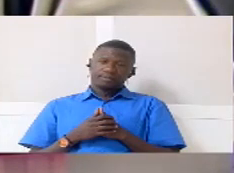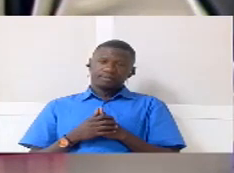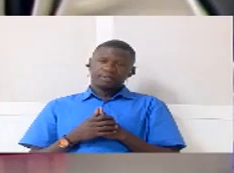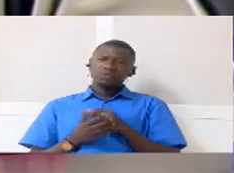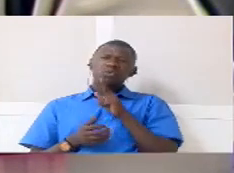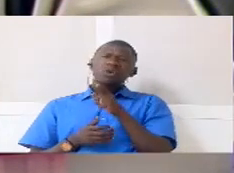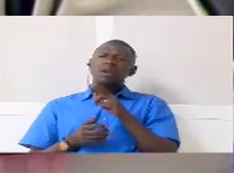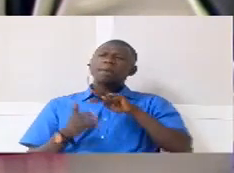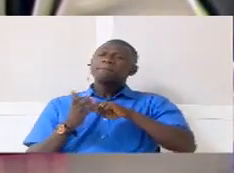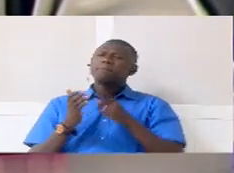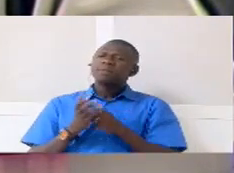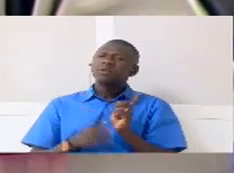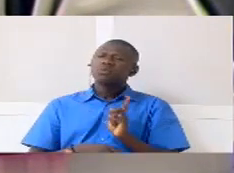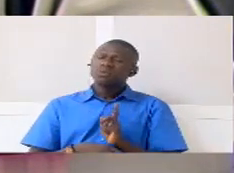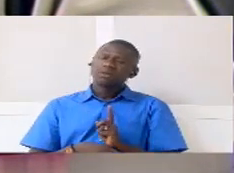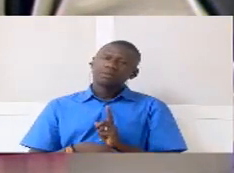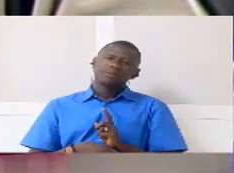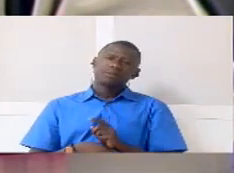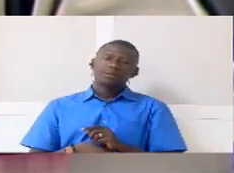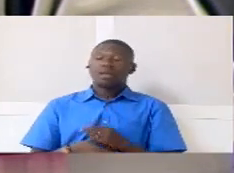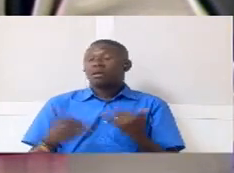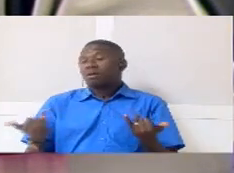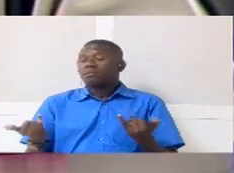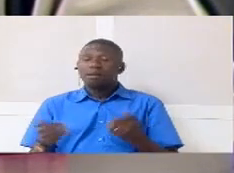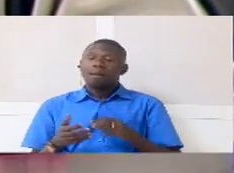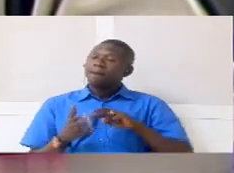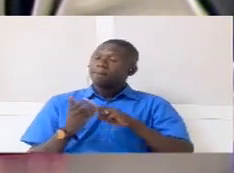that is to say that he is from those that were in power.